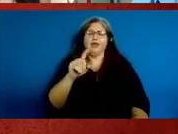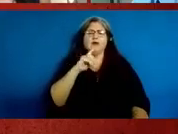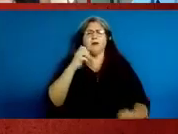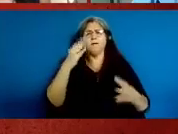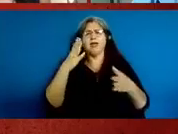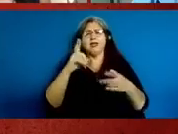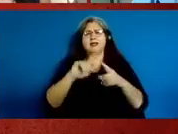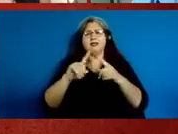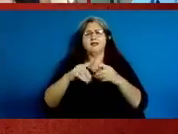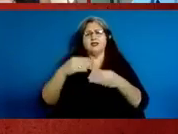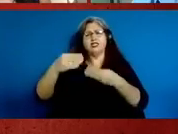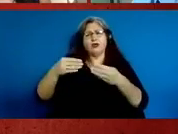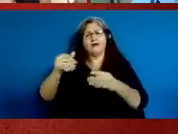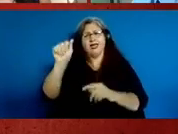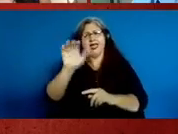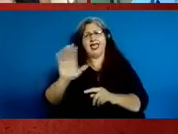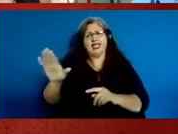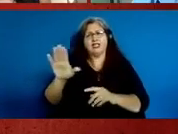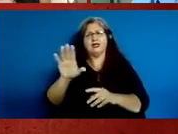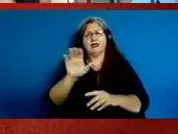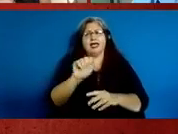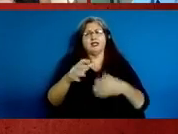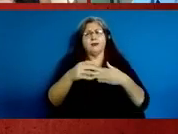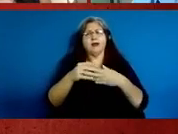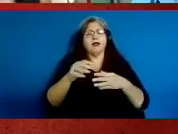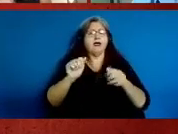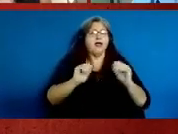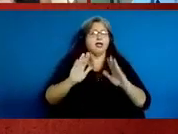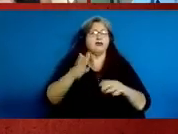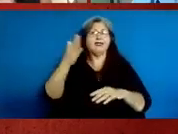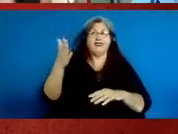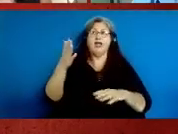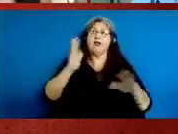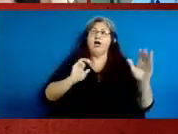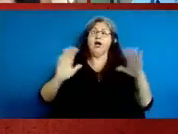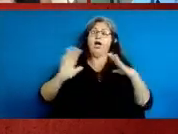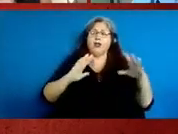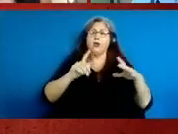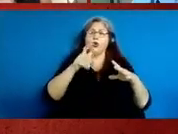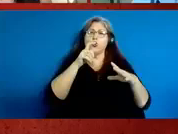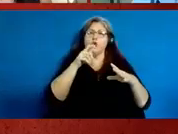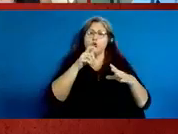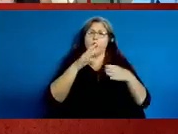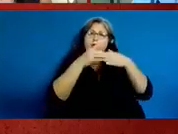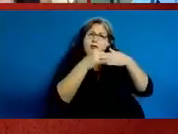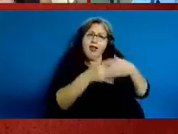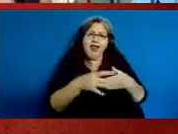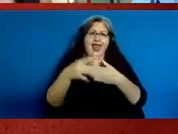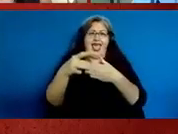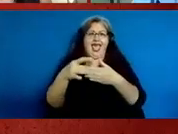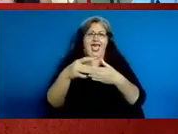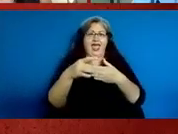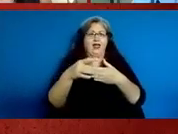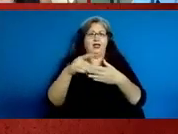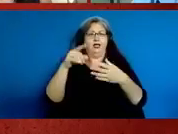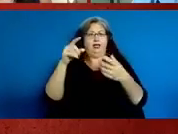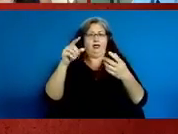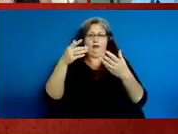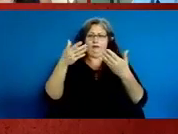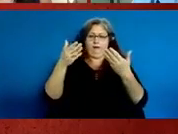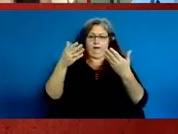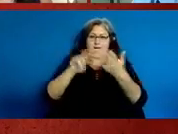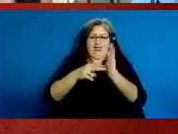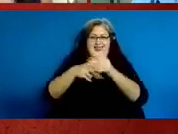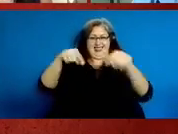of Asian and Asian American actors in Hollywood that kind of paved the way for this Mulan to be